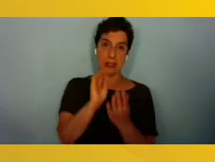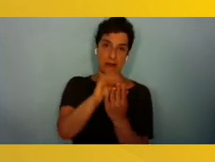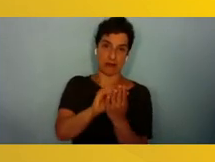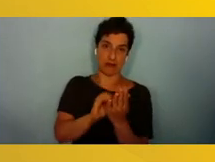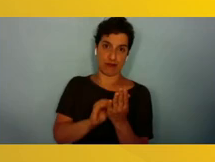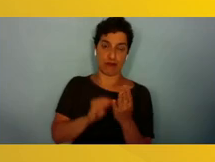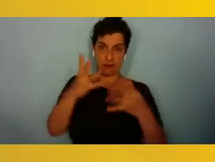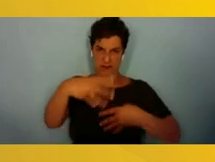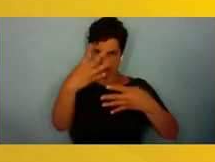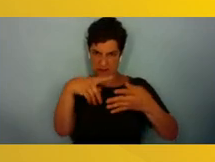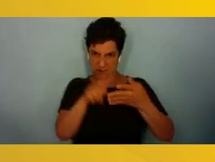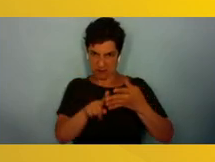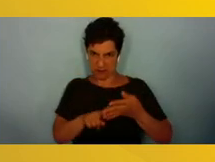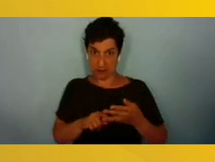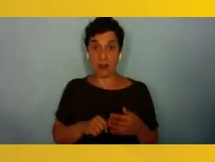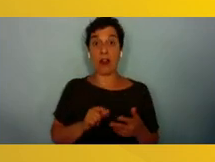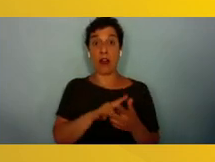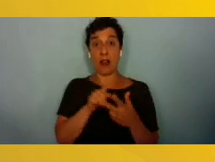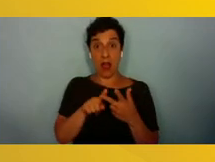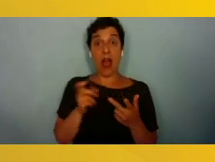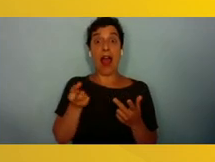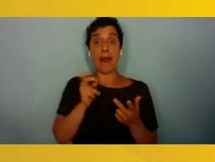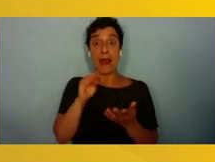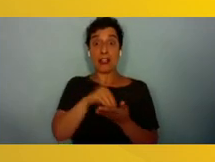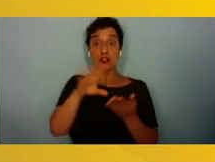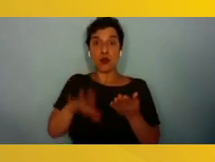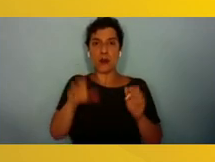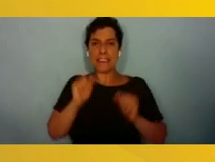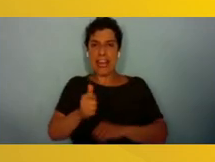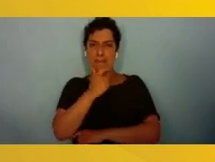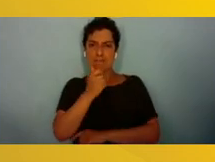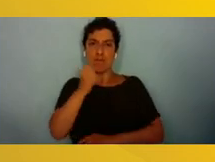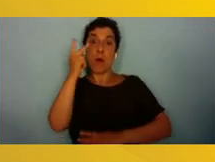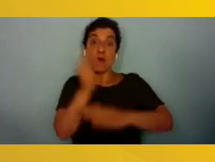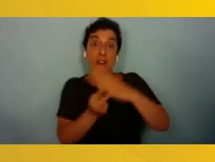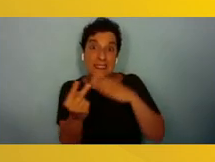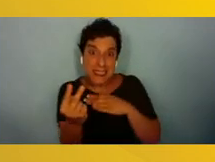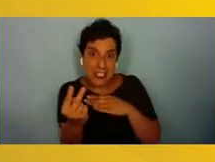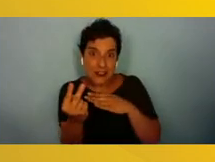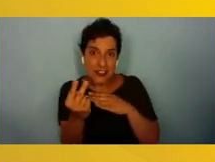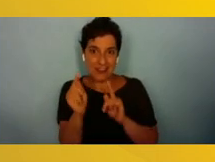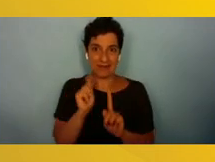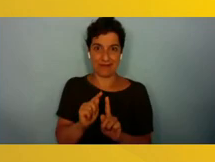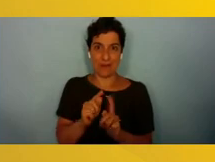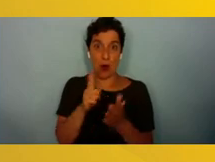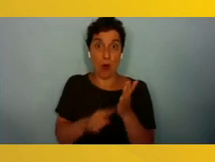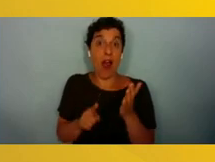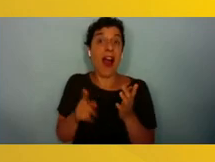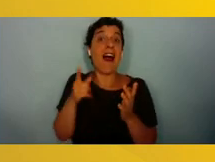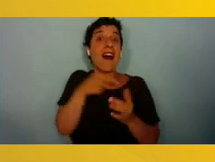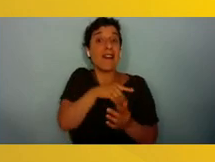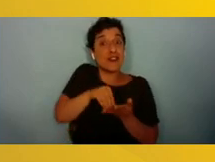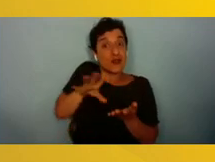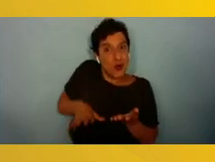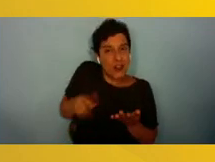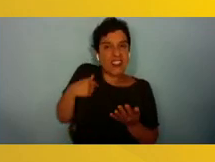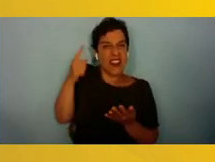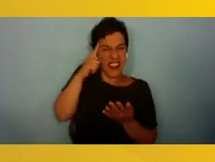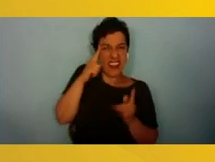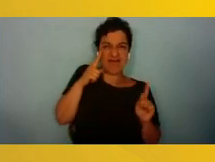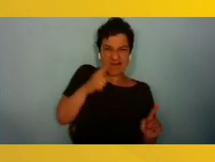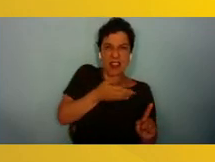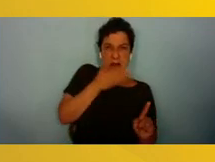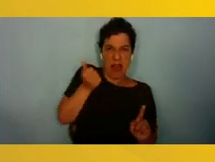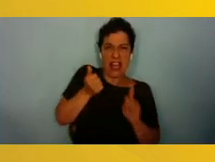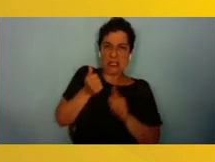And then students get a chance to make a prediction. So what do they think might help the best? And then they